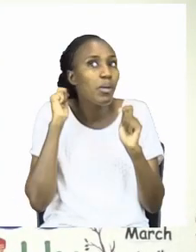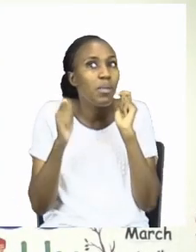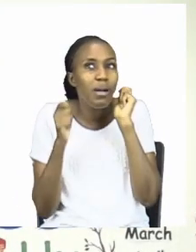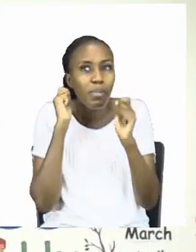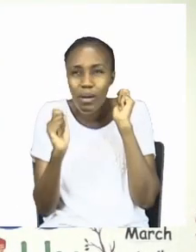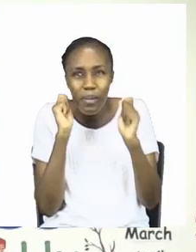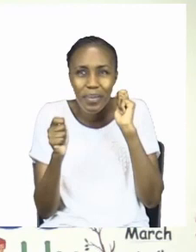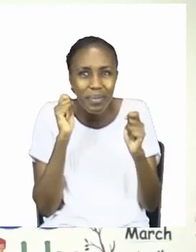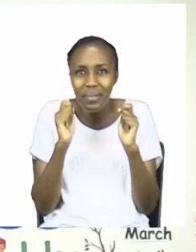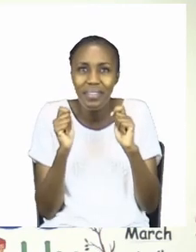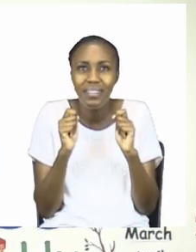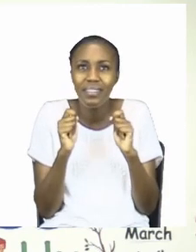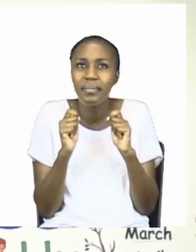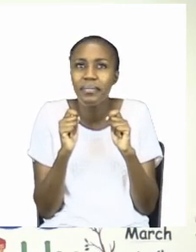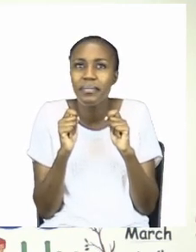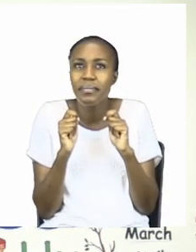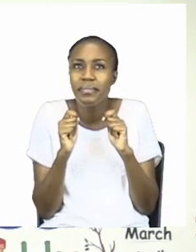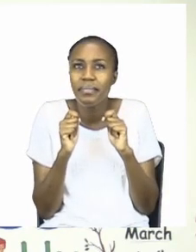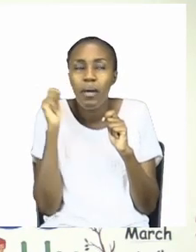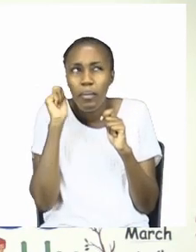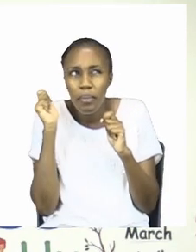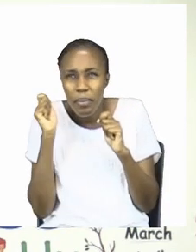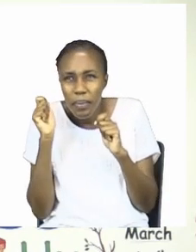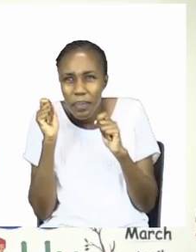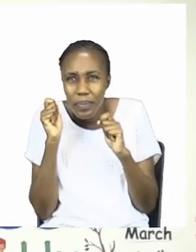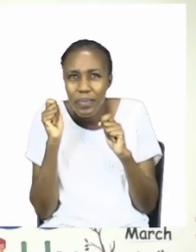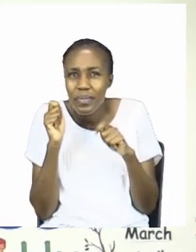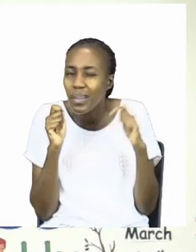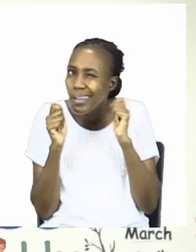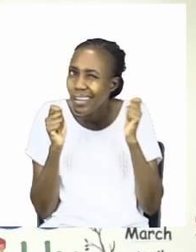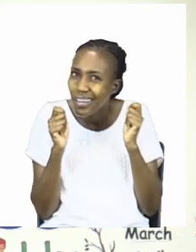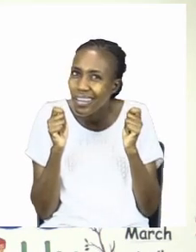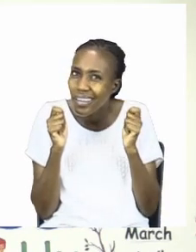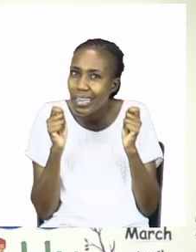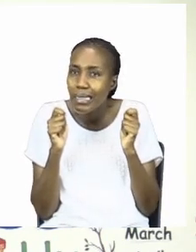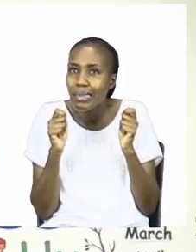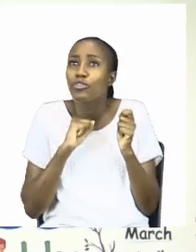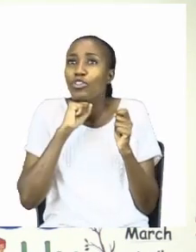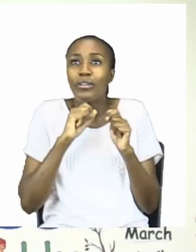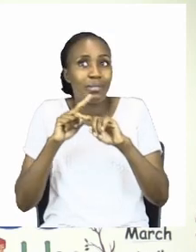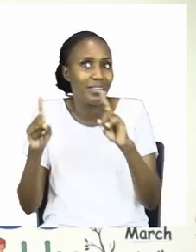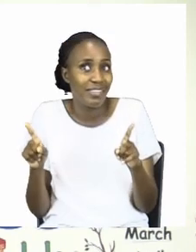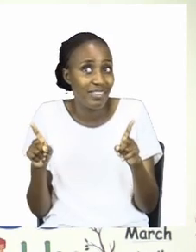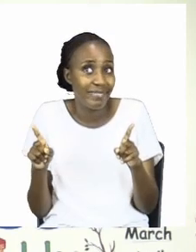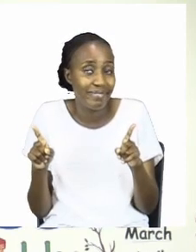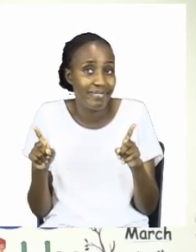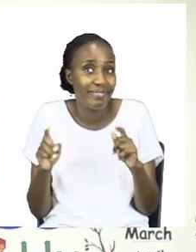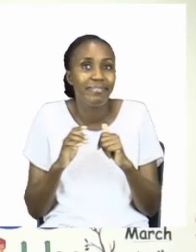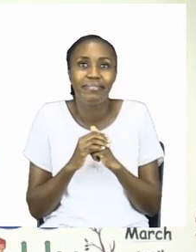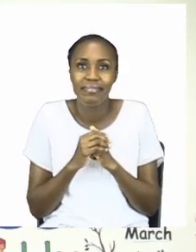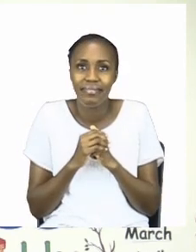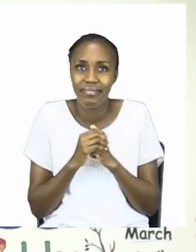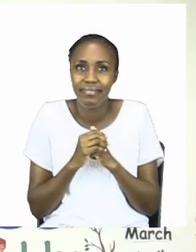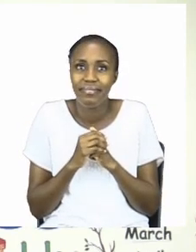shakers? Now, if we shake it, and we shake it, we can use these